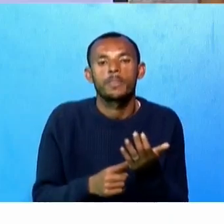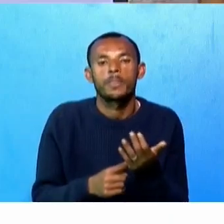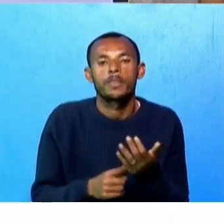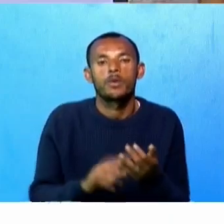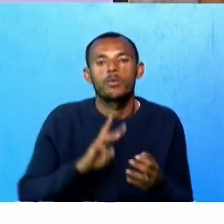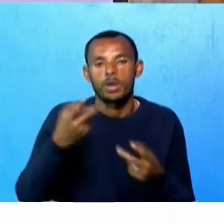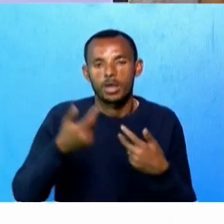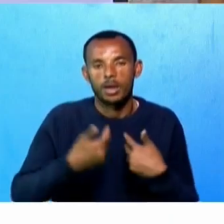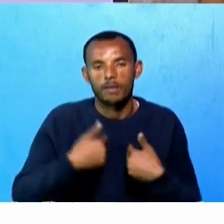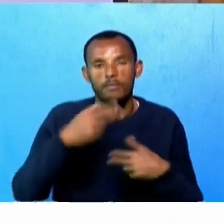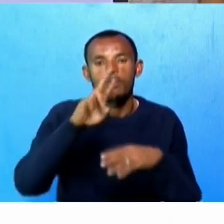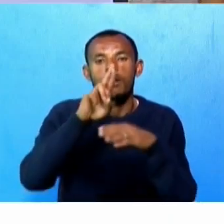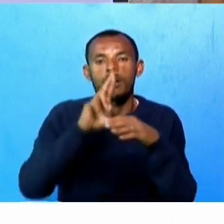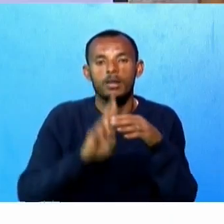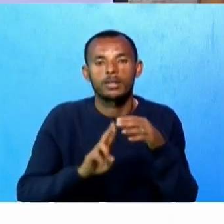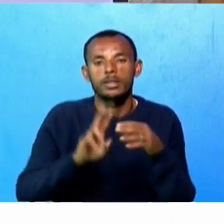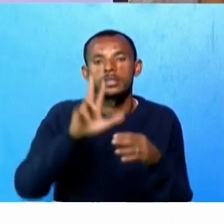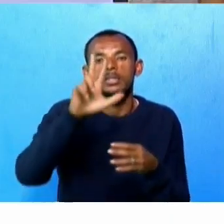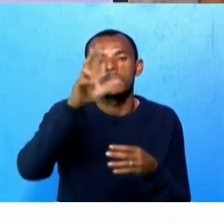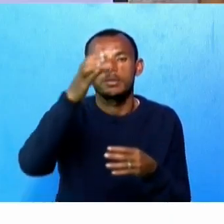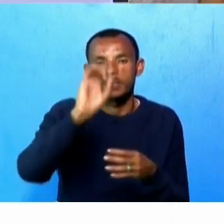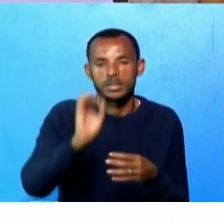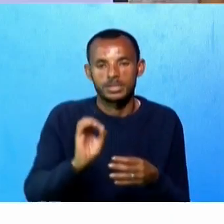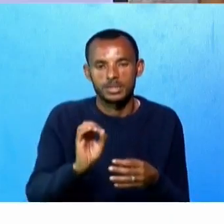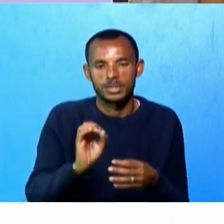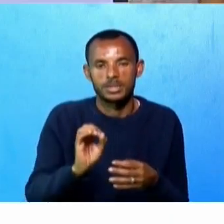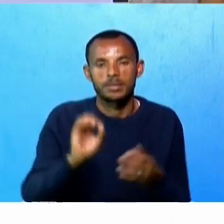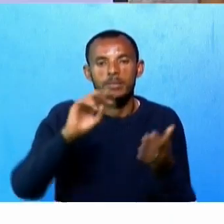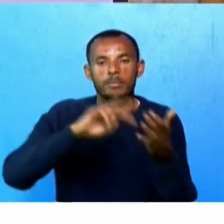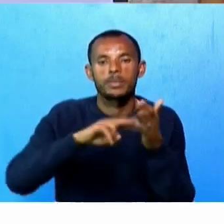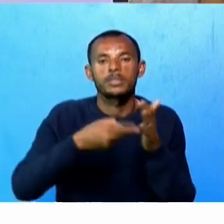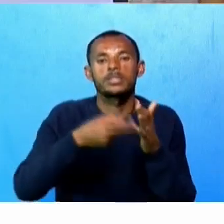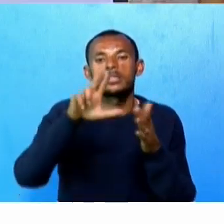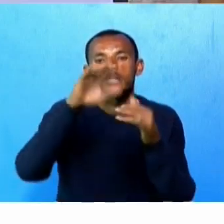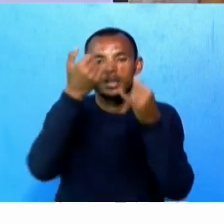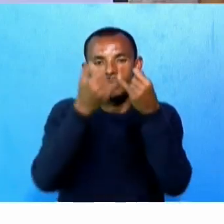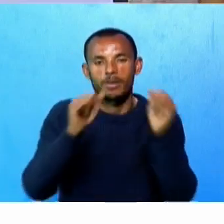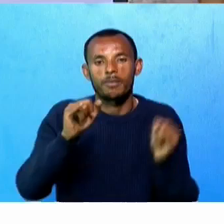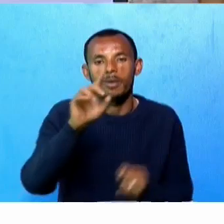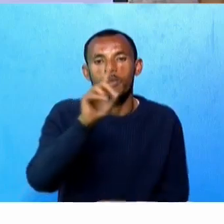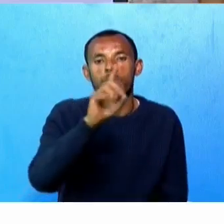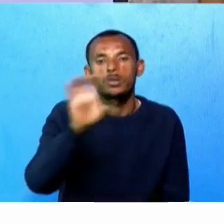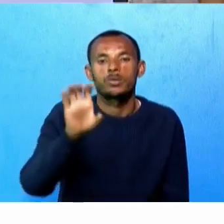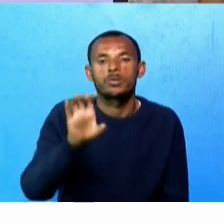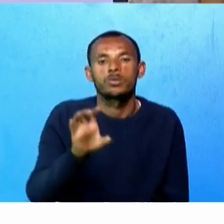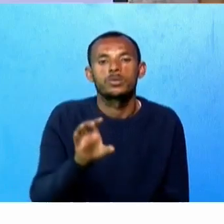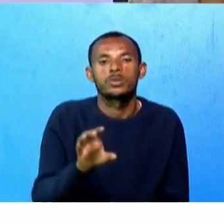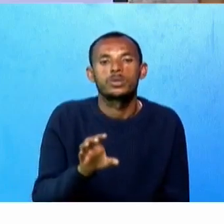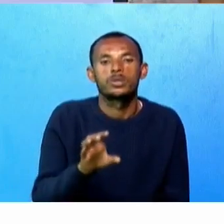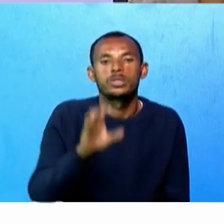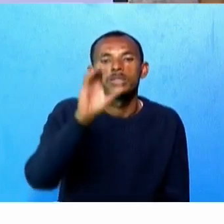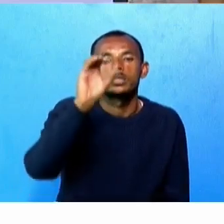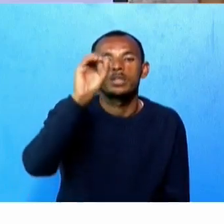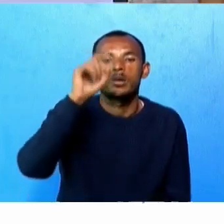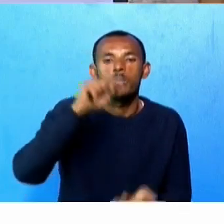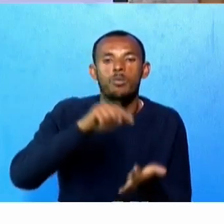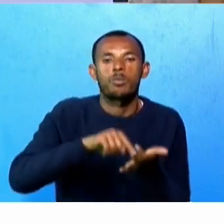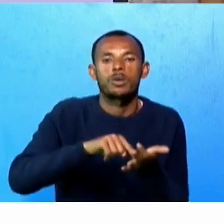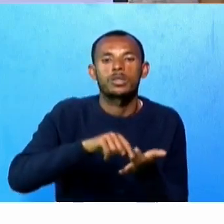have the rate, which is 3%. 3% can be written in the form of